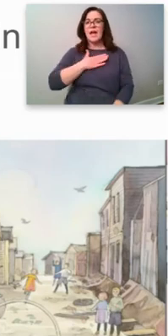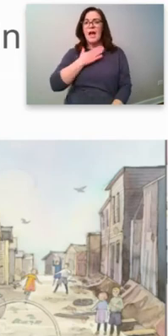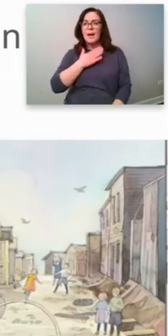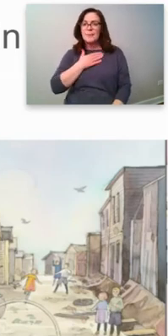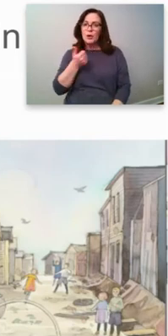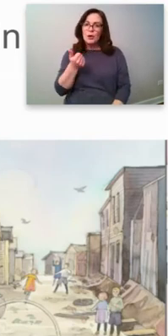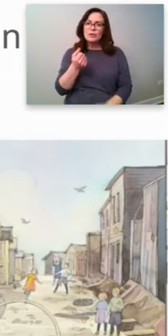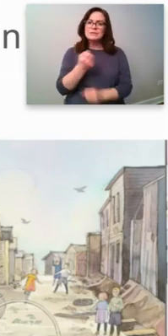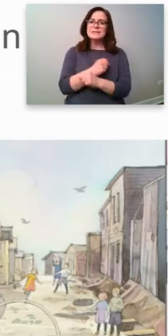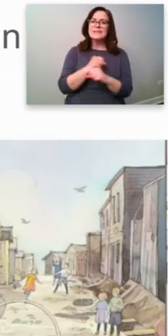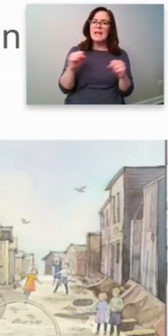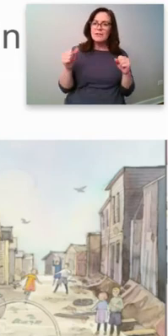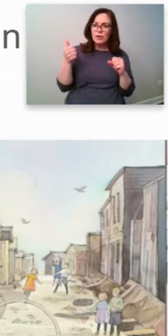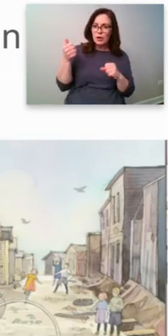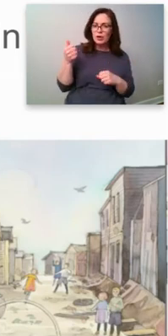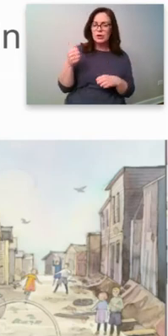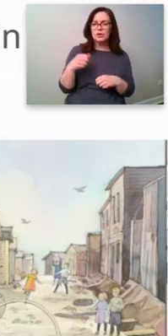safer?